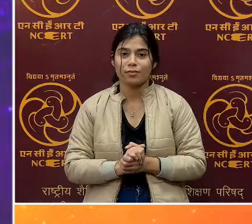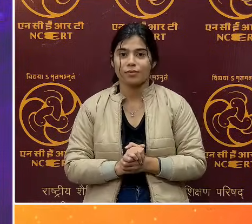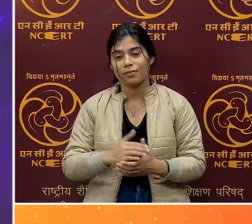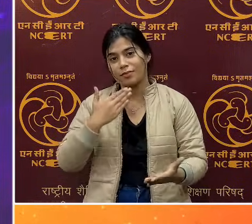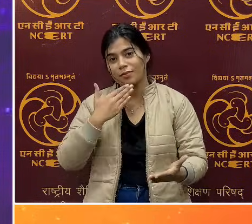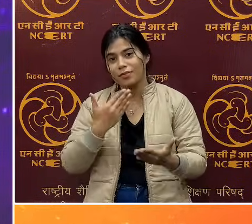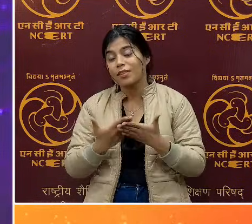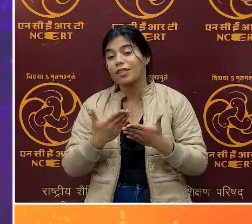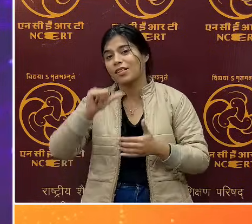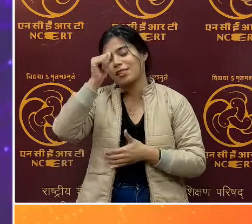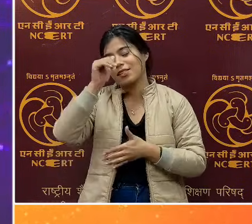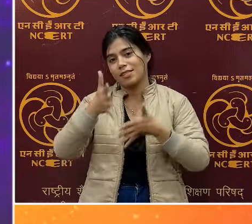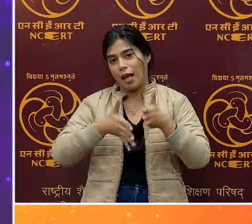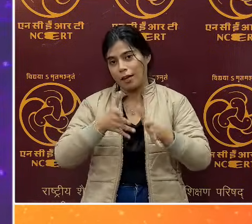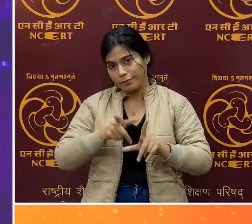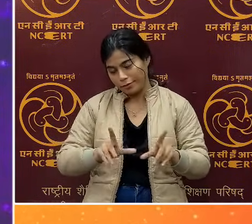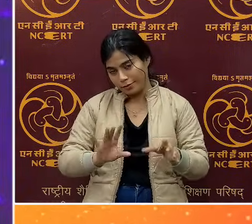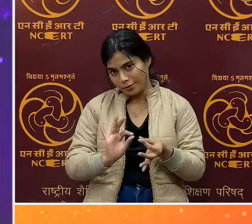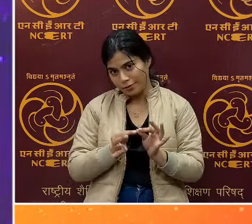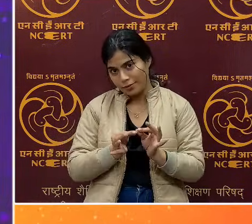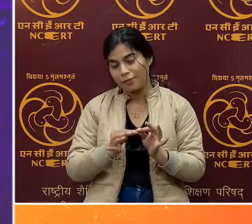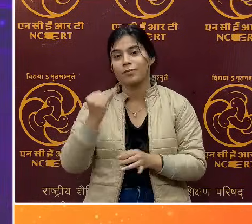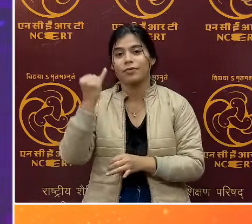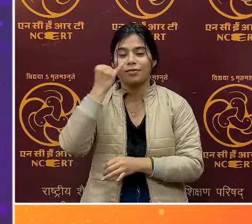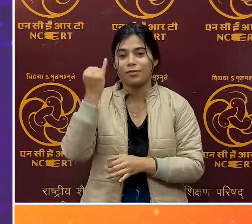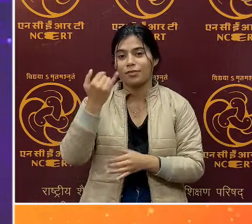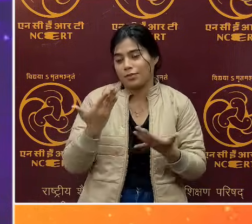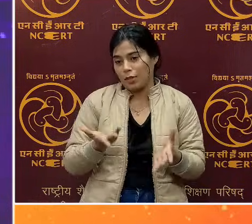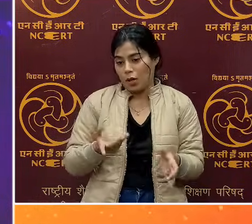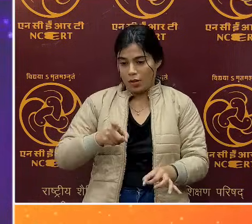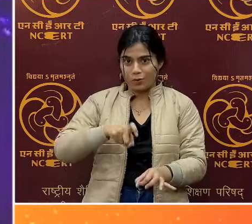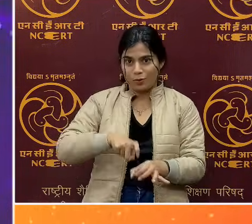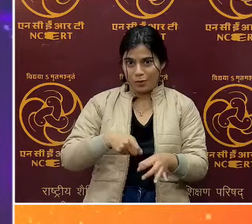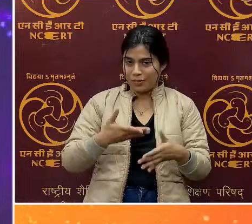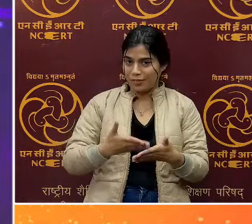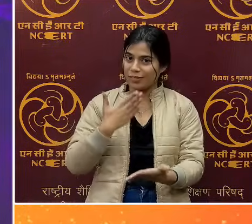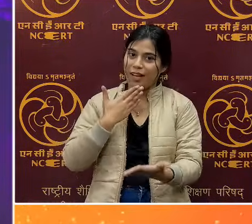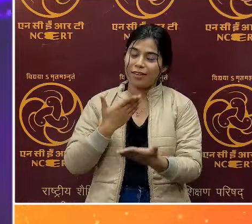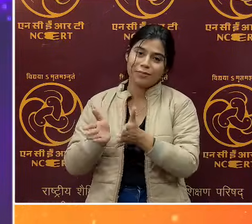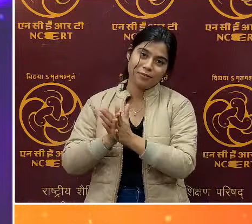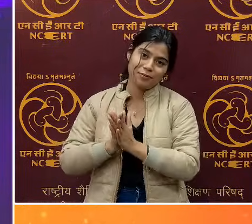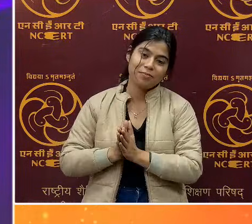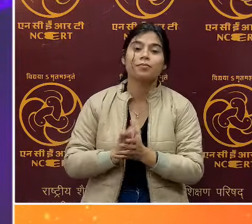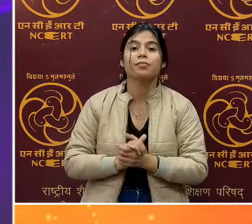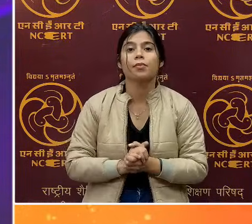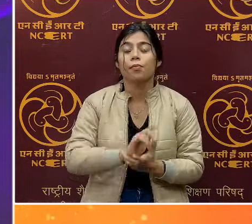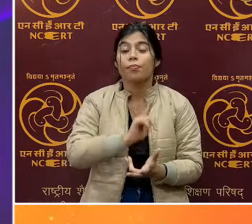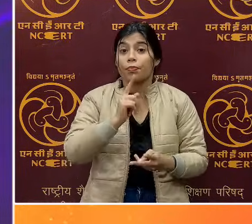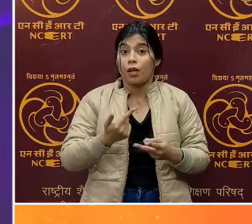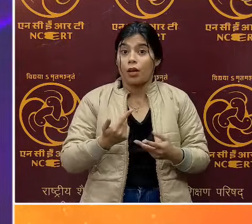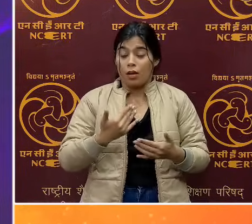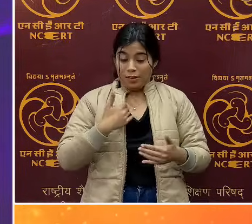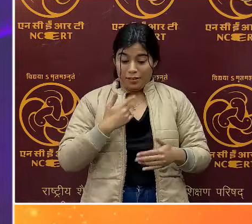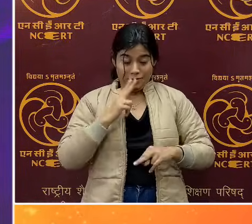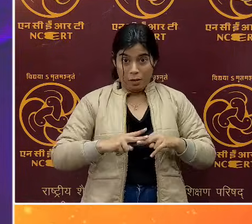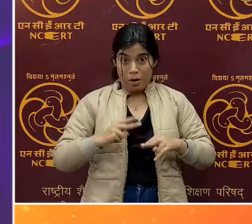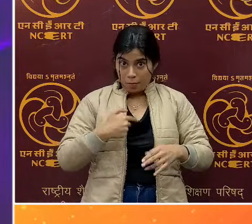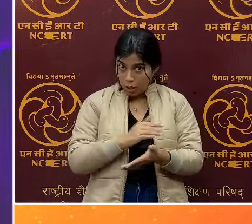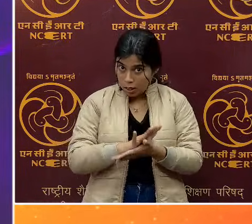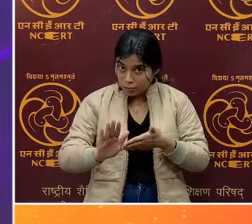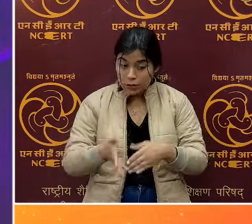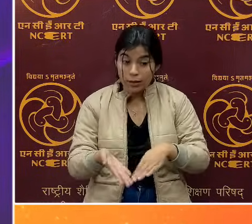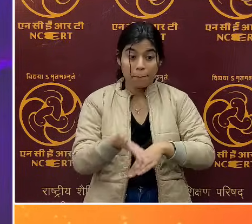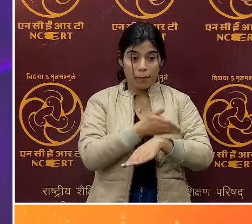to thank our Indian Sign Language interpreter, Miss Naina, for joining us today. Thank you so much, Naina. And before I leave, here's a very